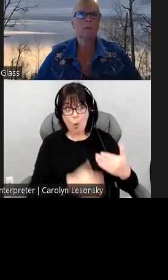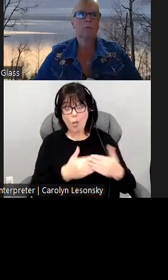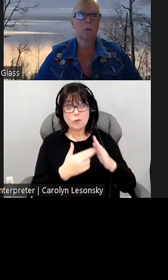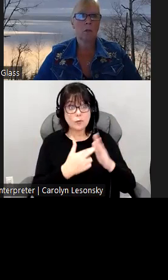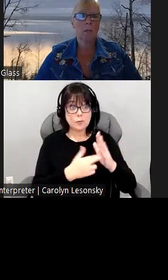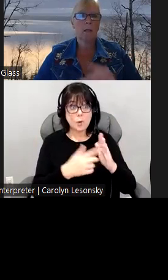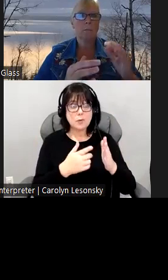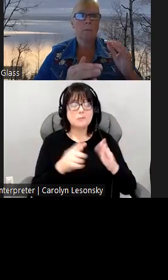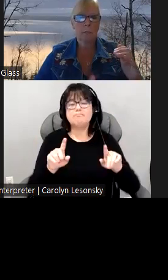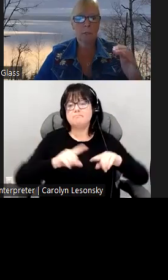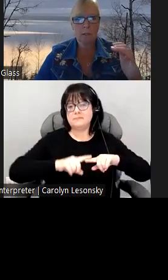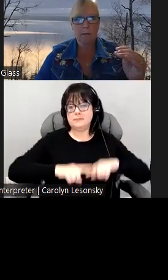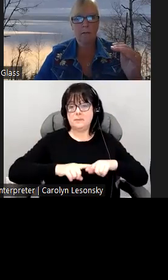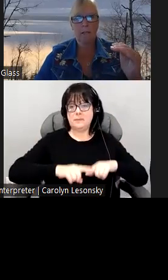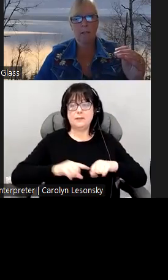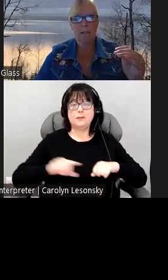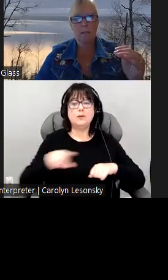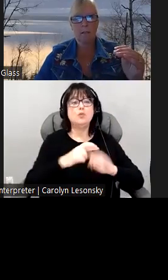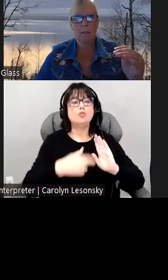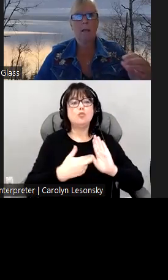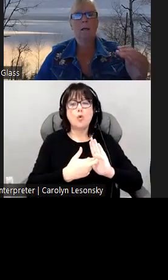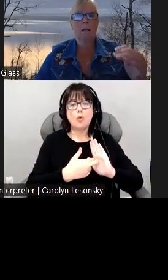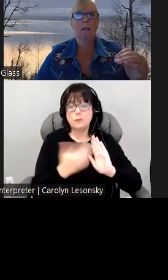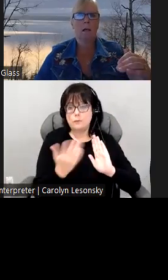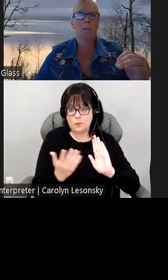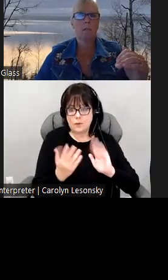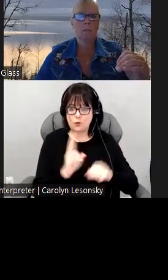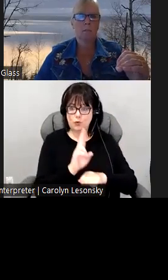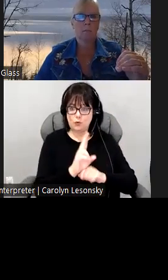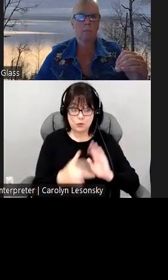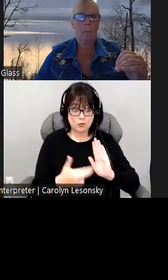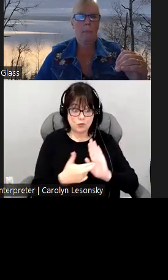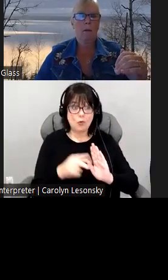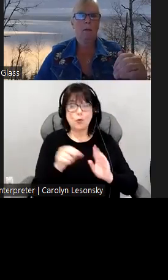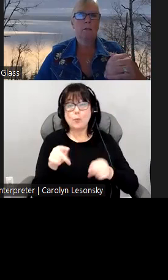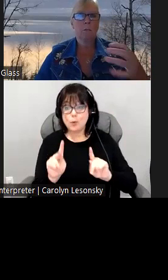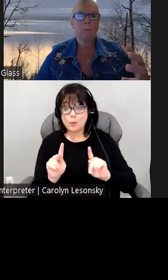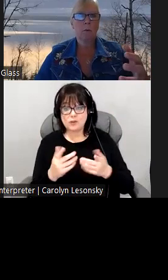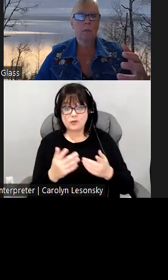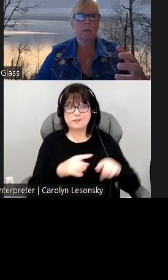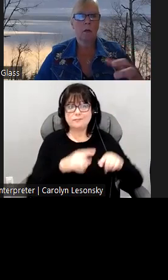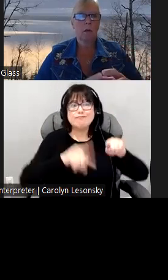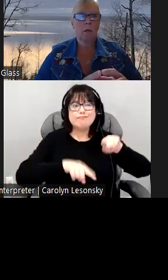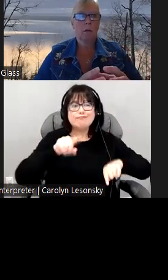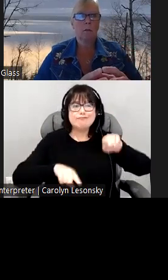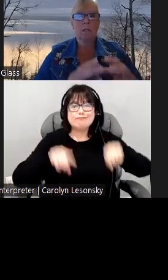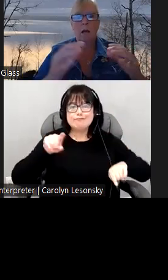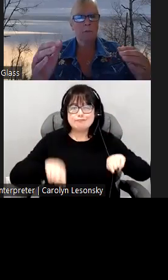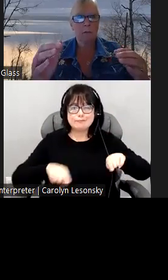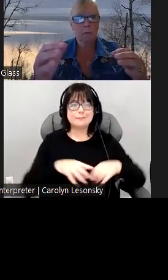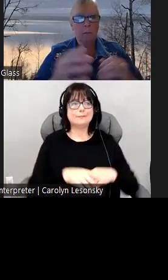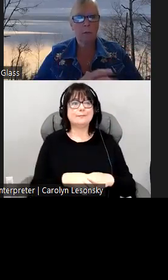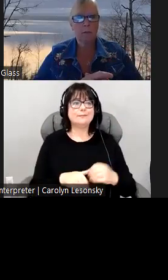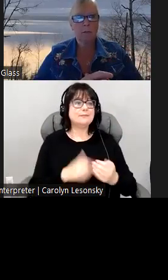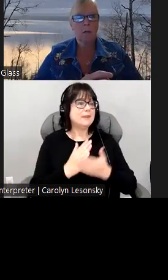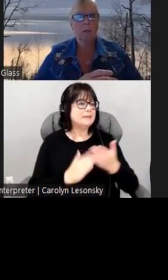user role and permission level is in the CaMS system. Some reports are staff